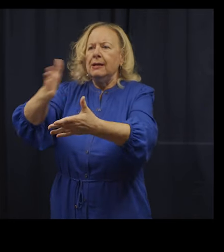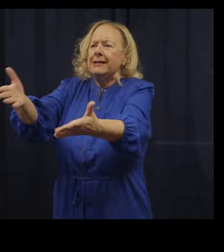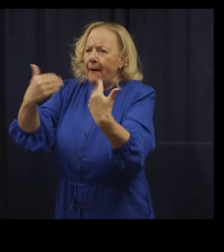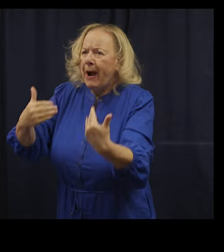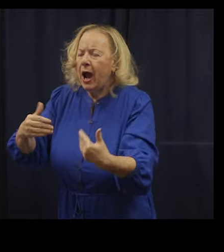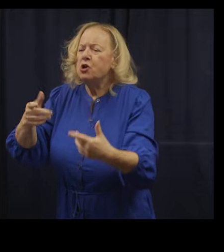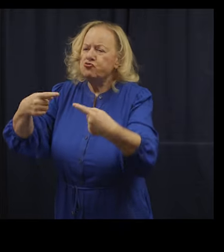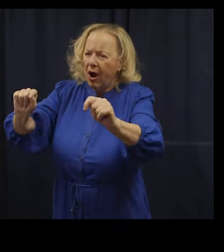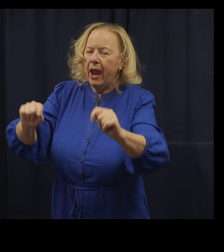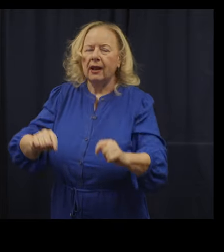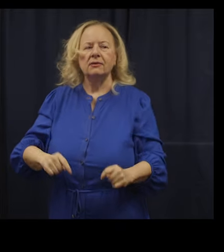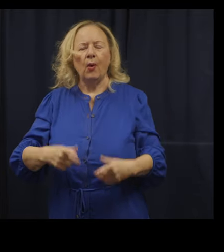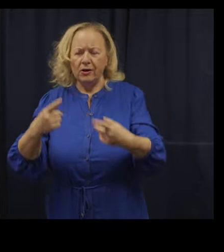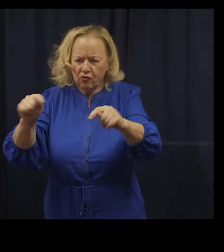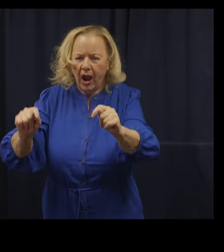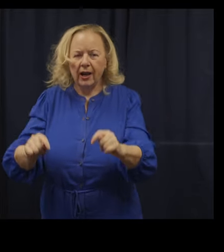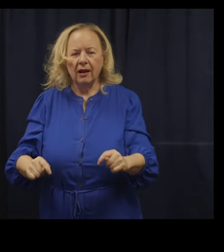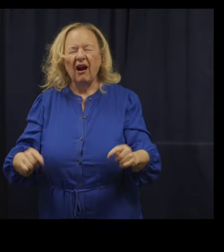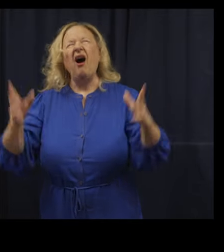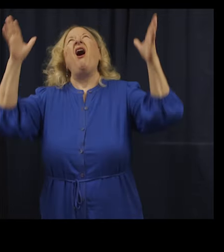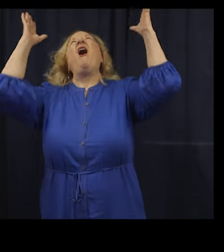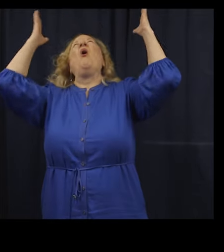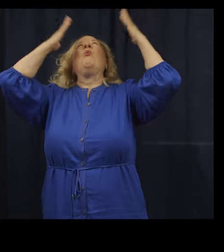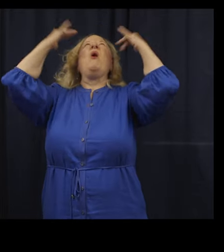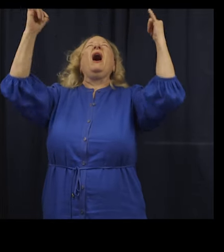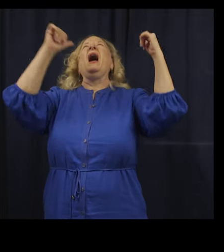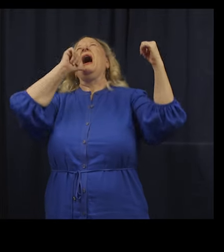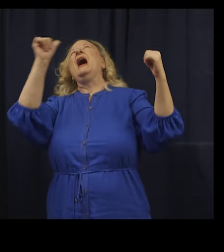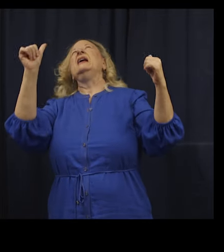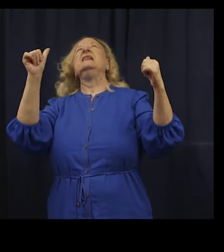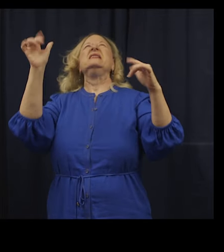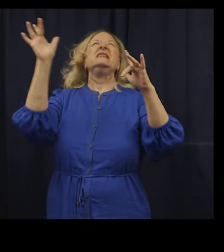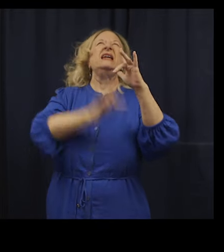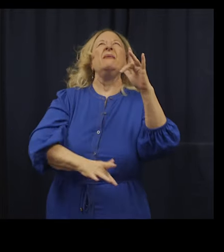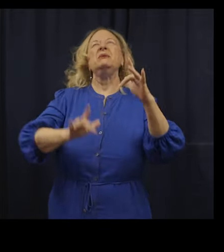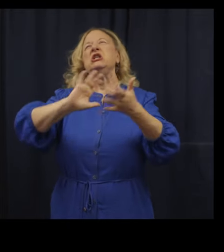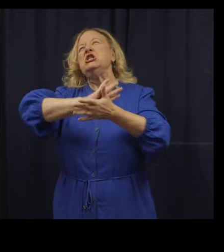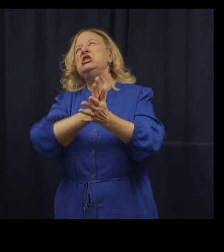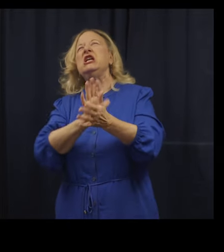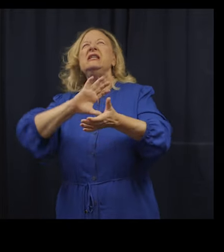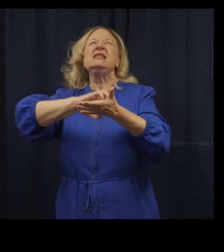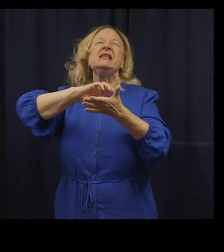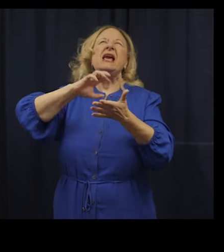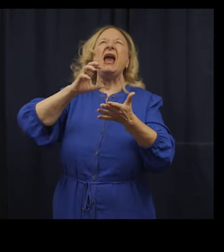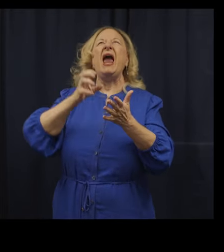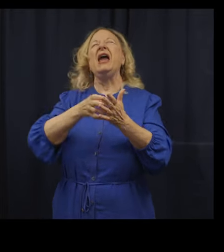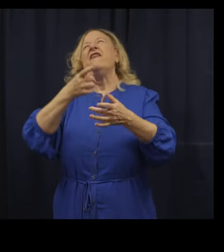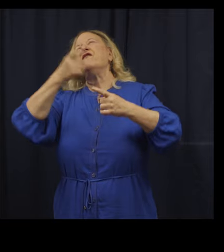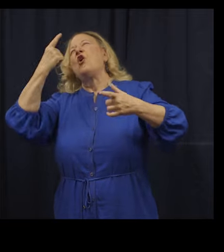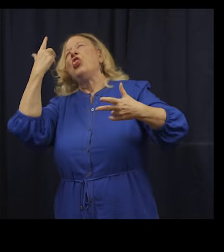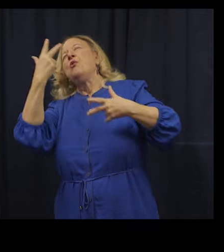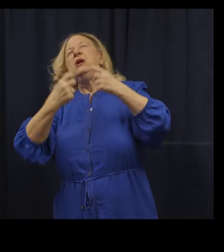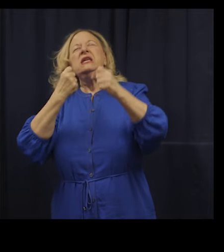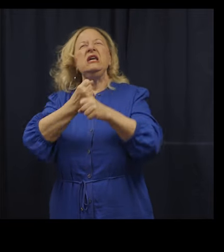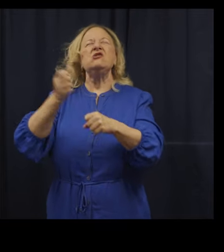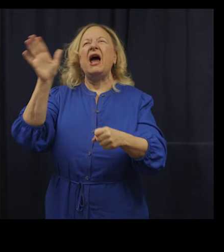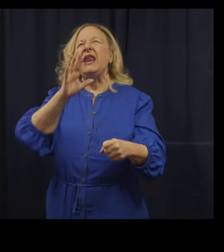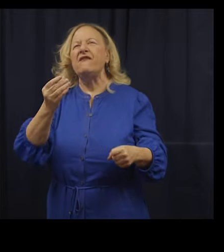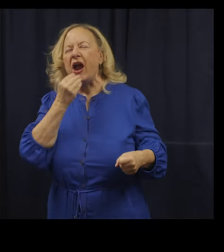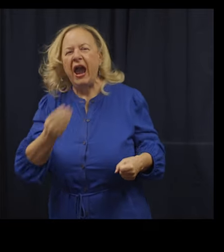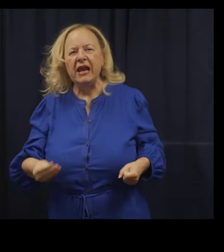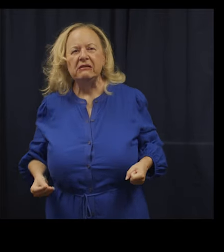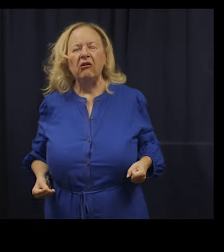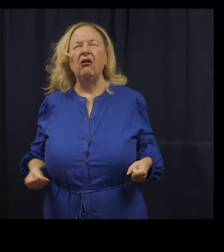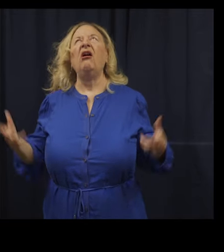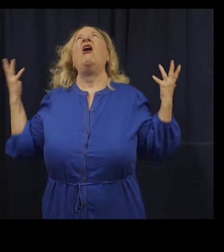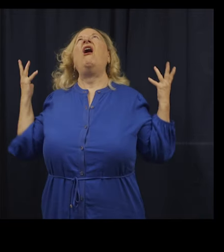to try it. So I tried it, and I was kicking myself. Why did I pass up cheesecake for the last 3 years? And